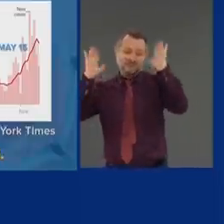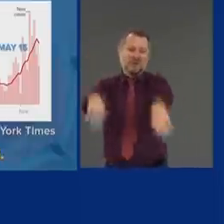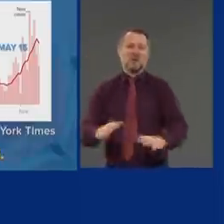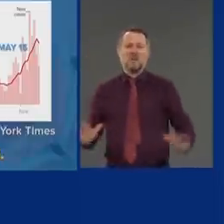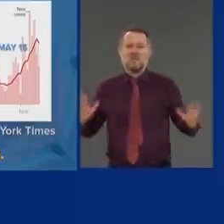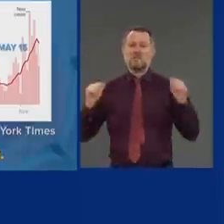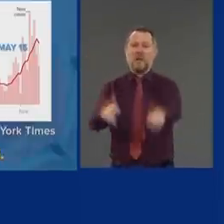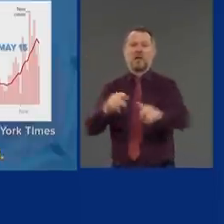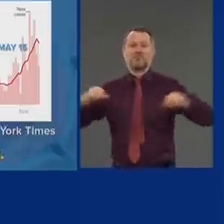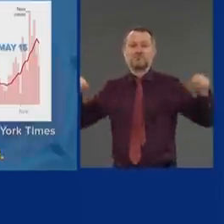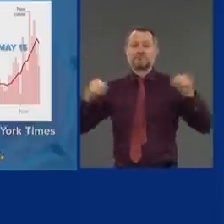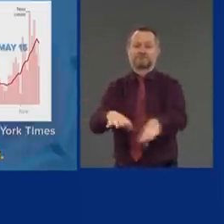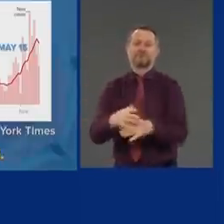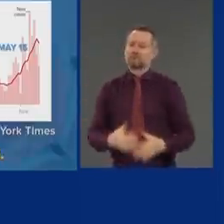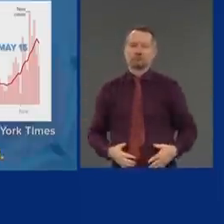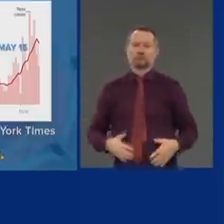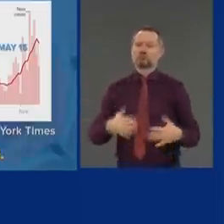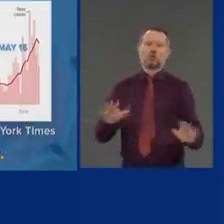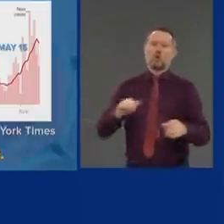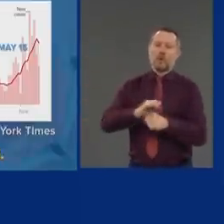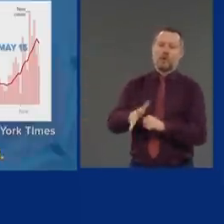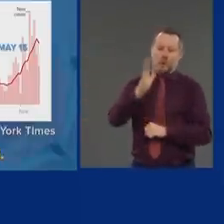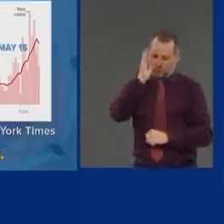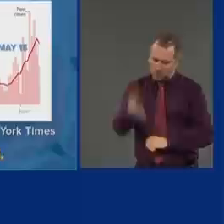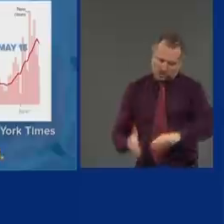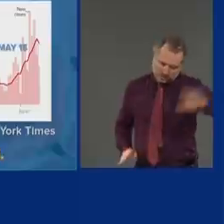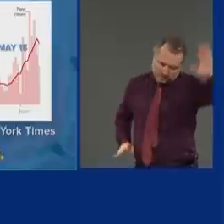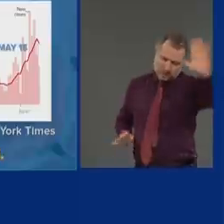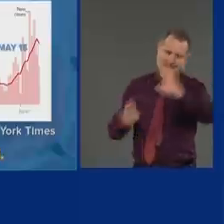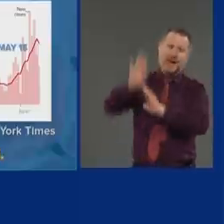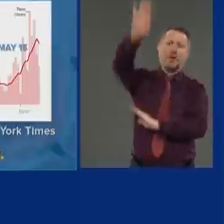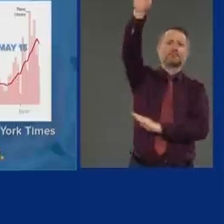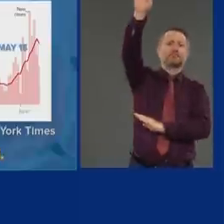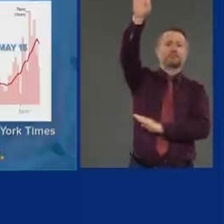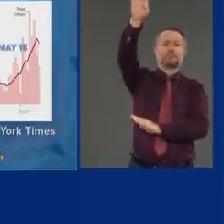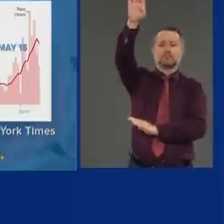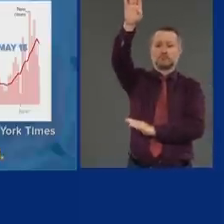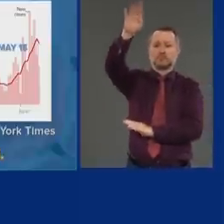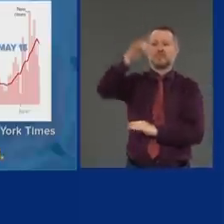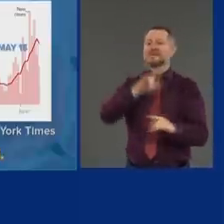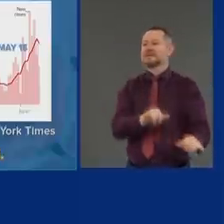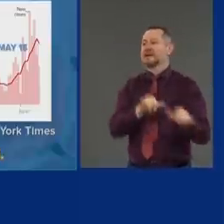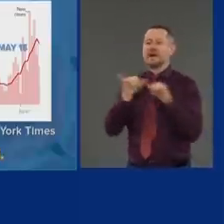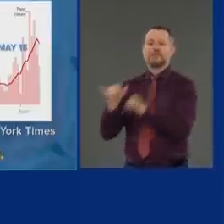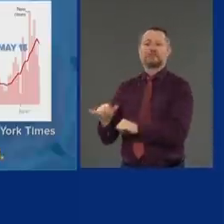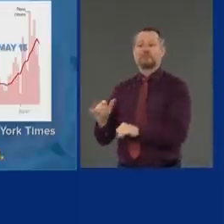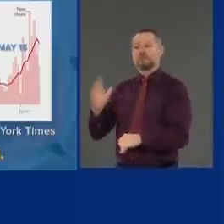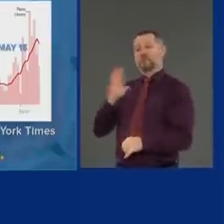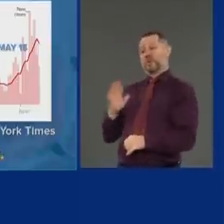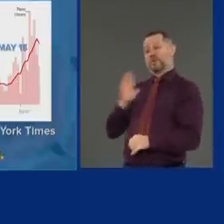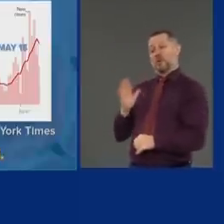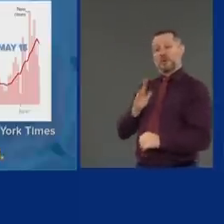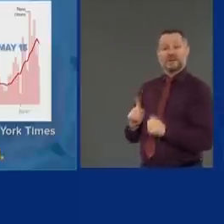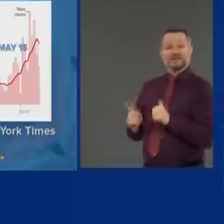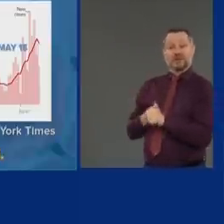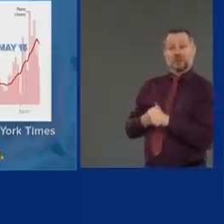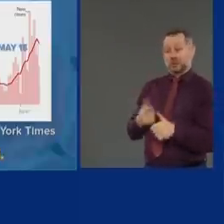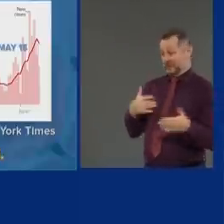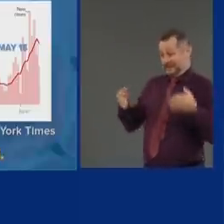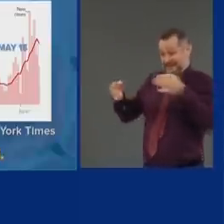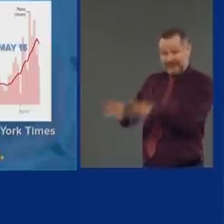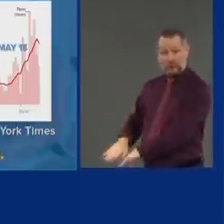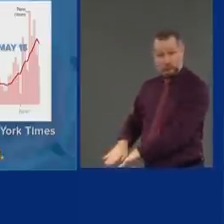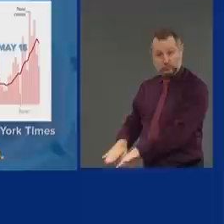is going to go up compared to the virus spread when you were closed. That is common